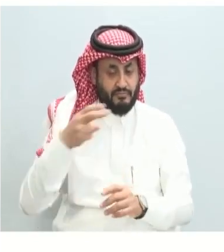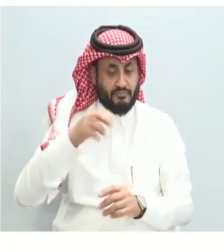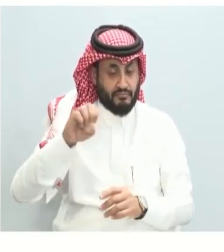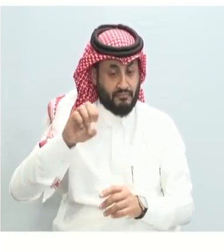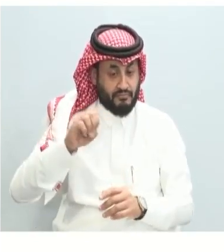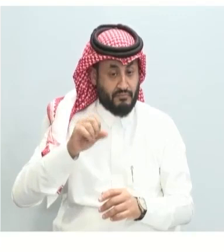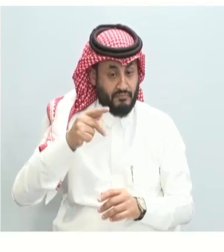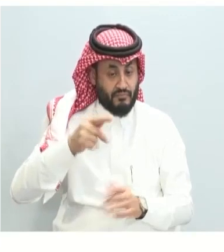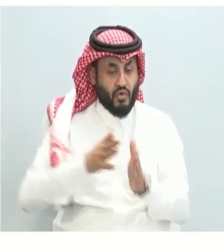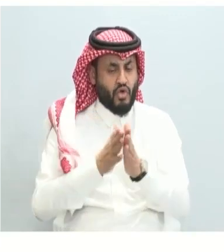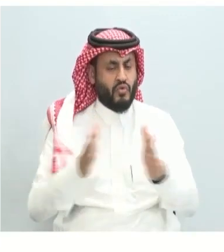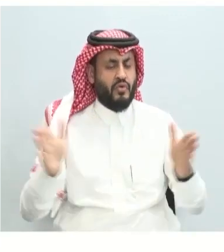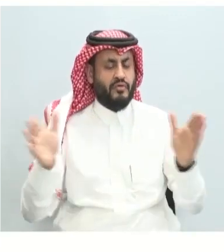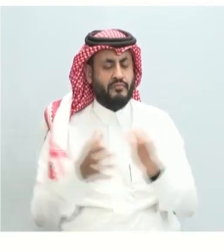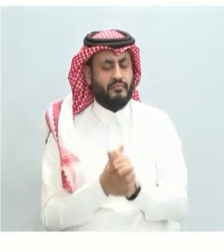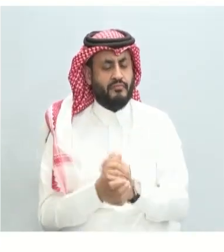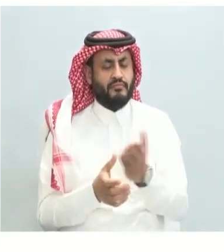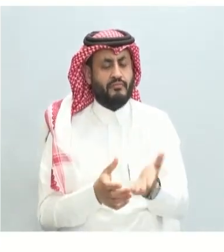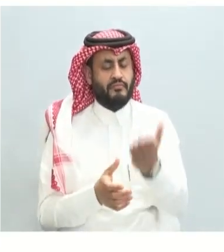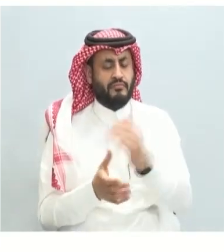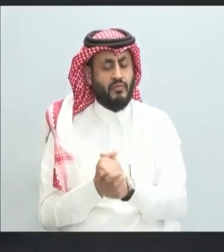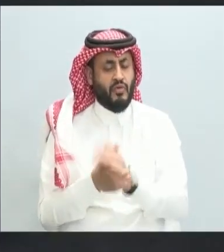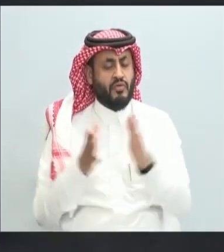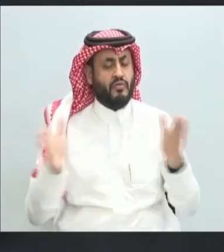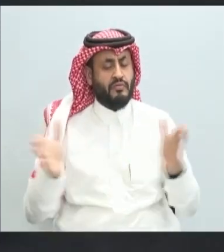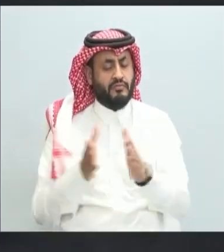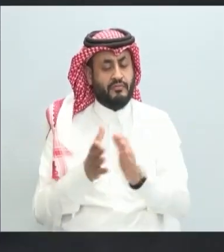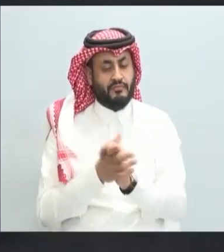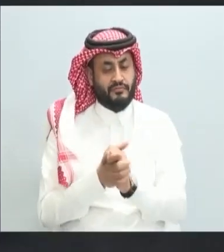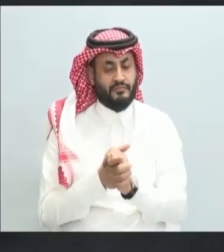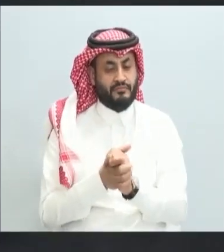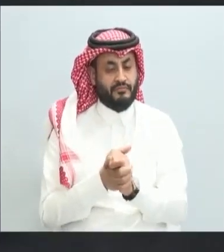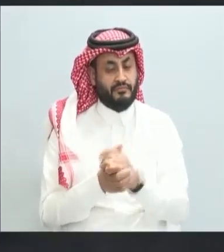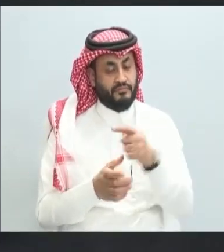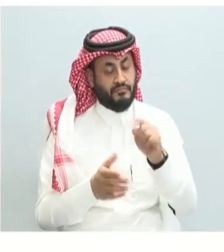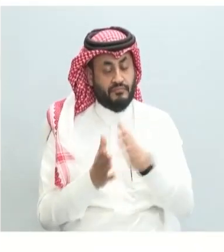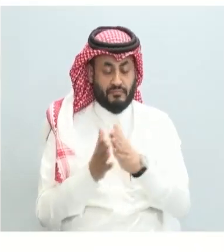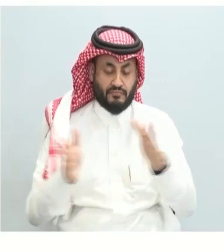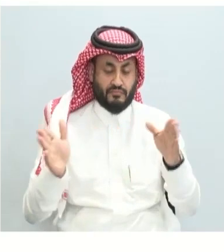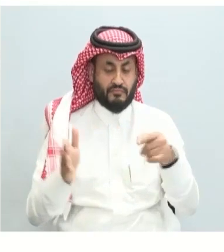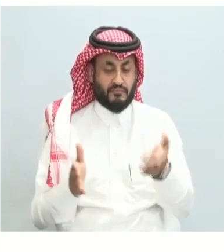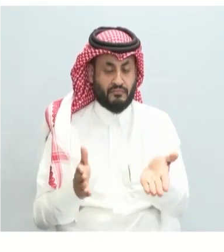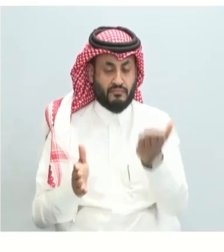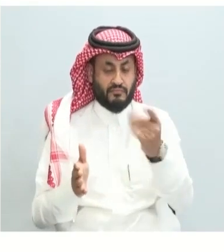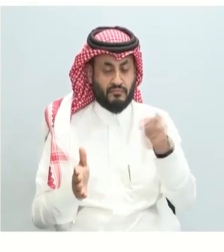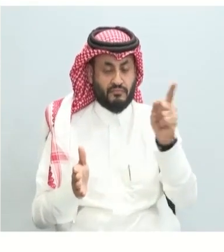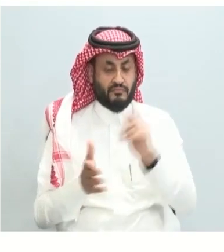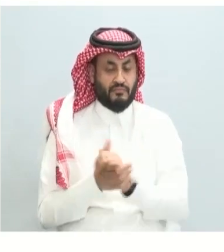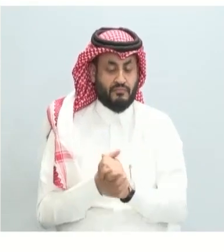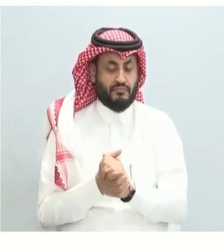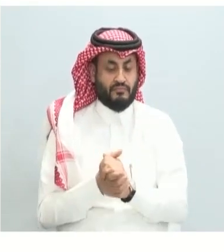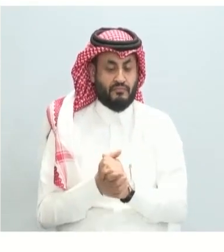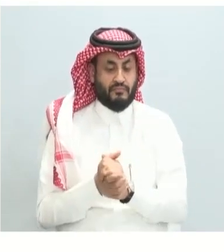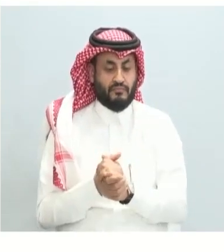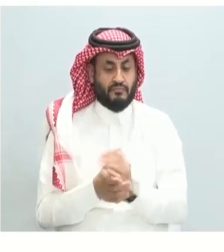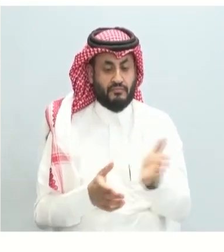Sheep. Sheep. Is it long or short? It is long. So here we